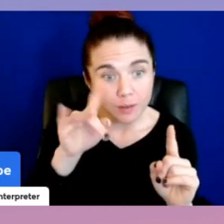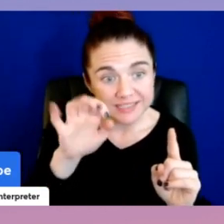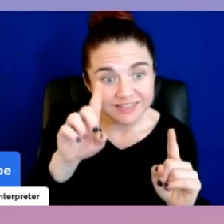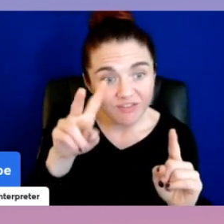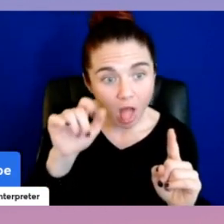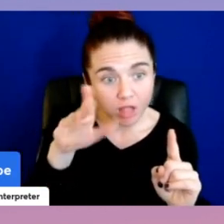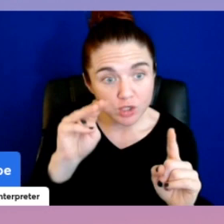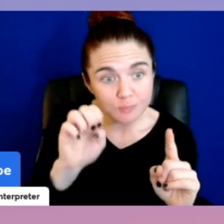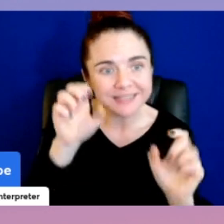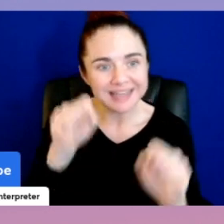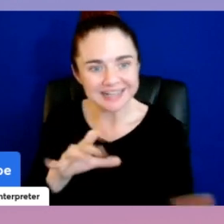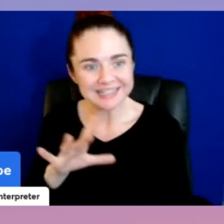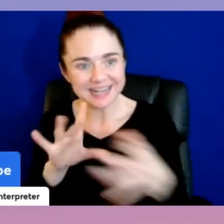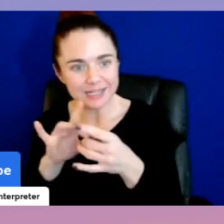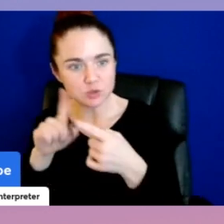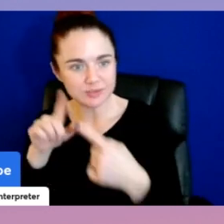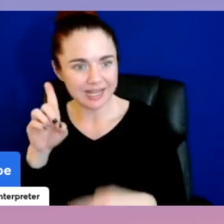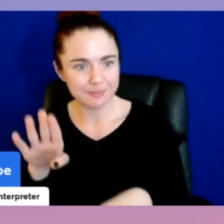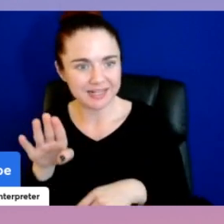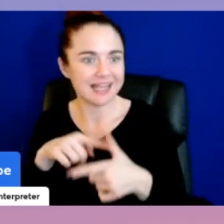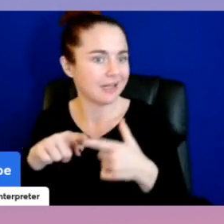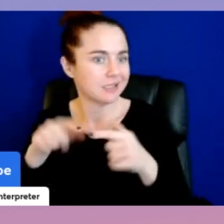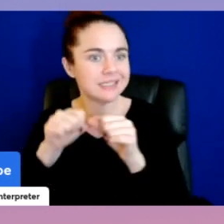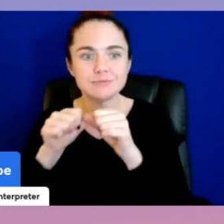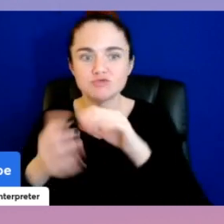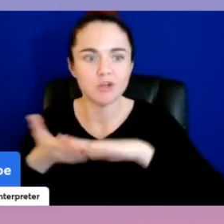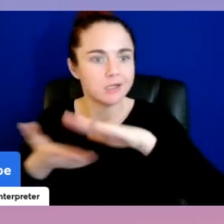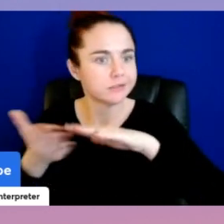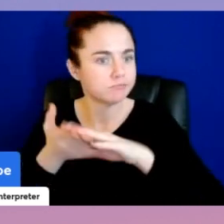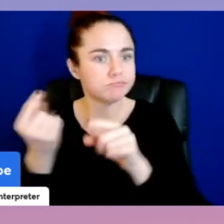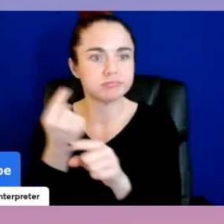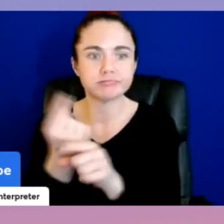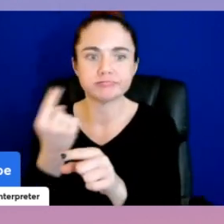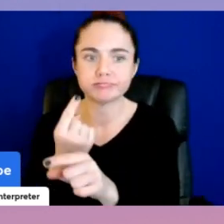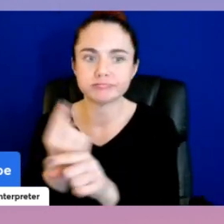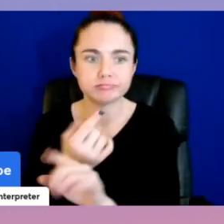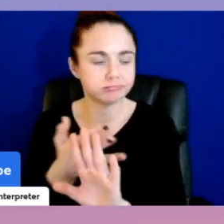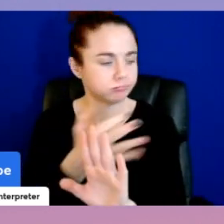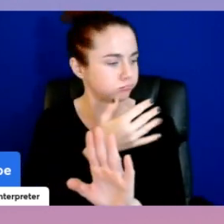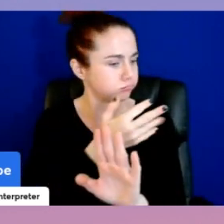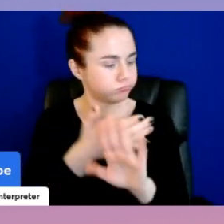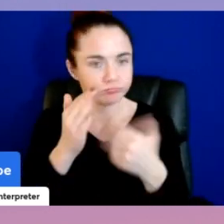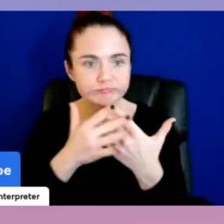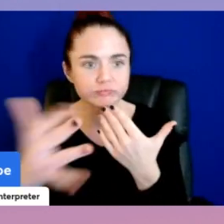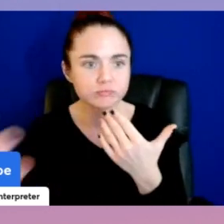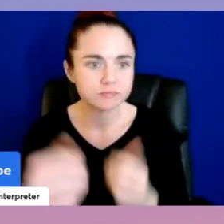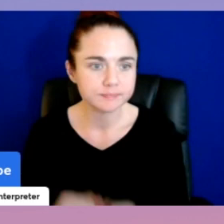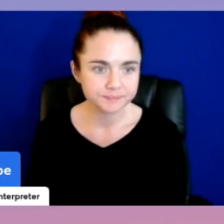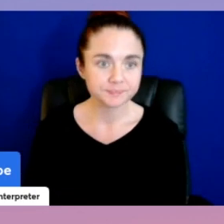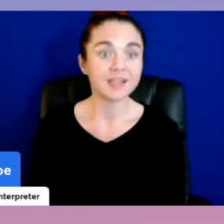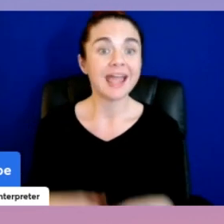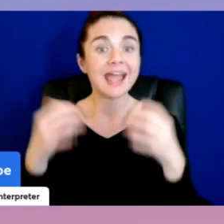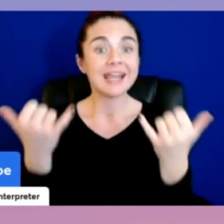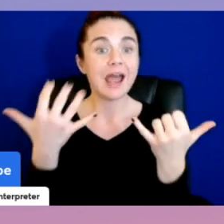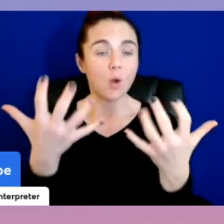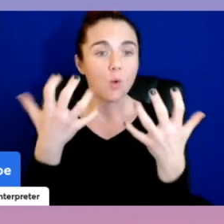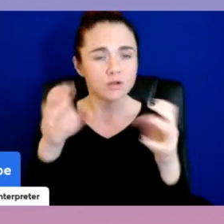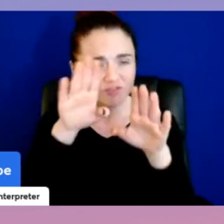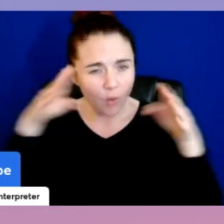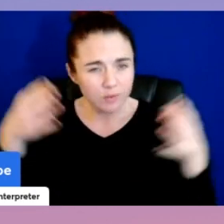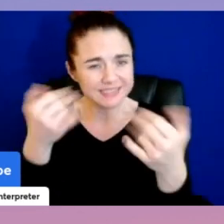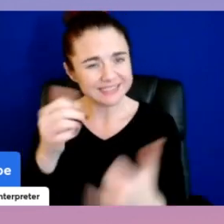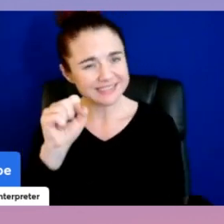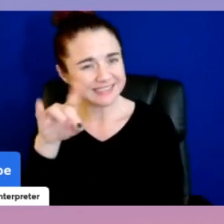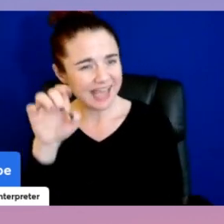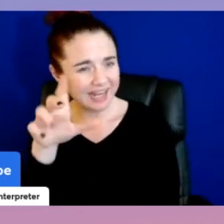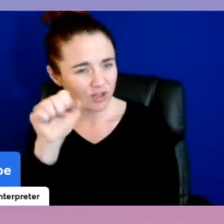and the application continues to run as before. So let's talk a little bit about the Vault agent